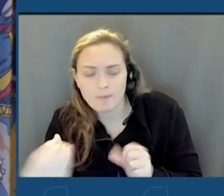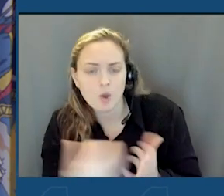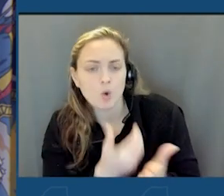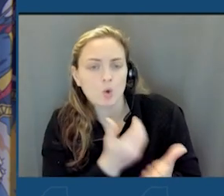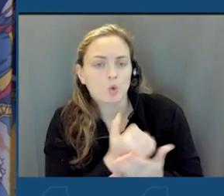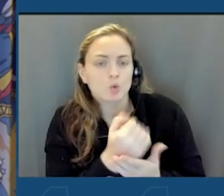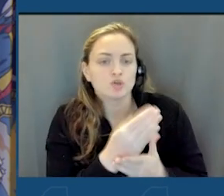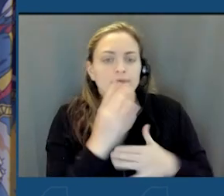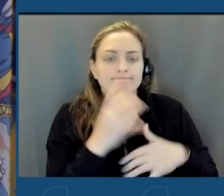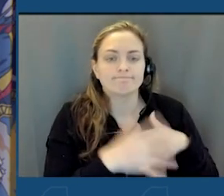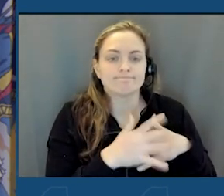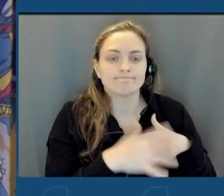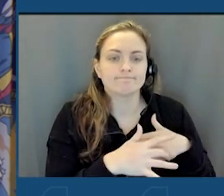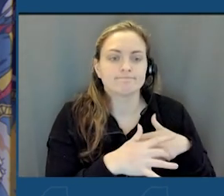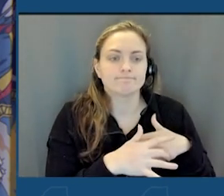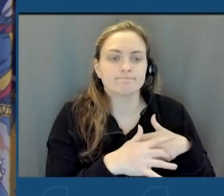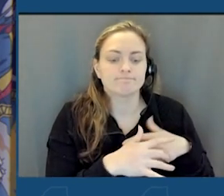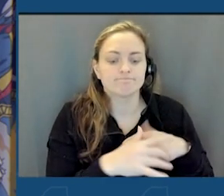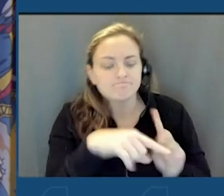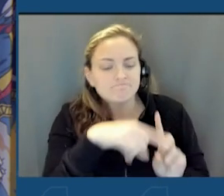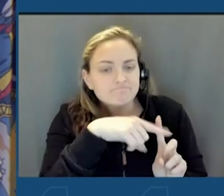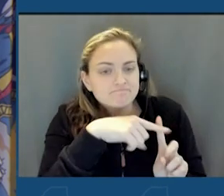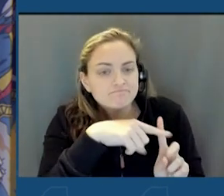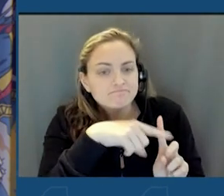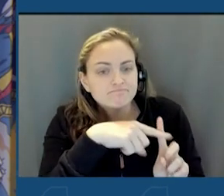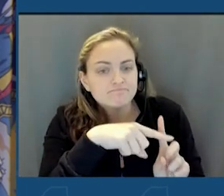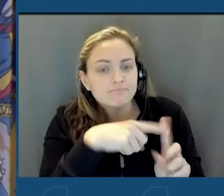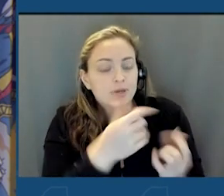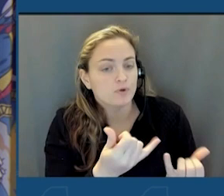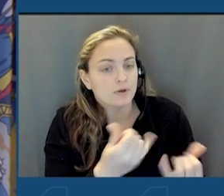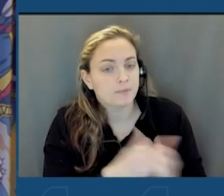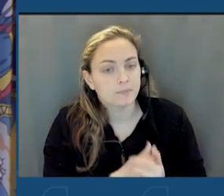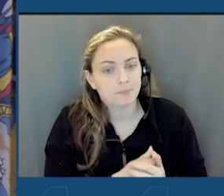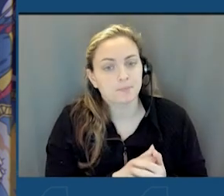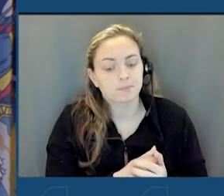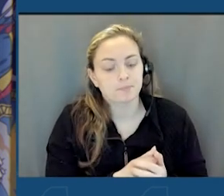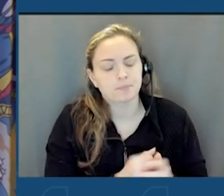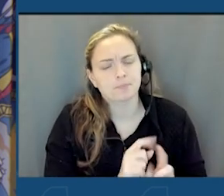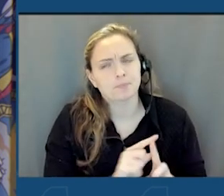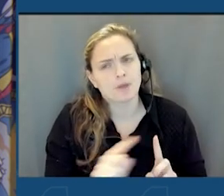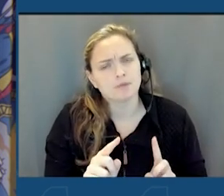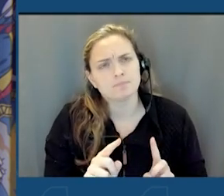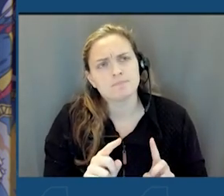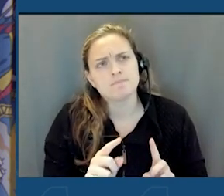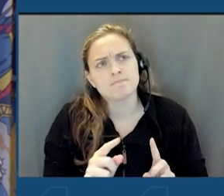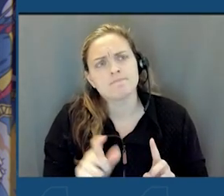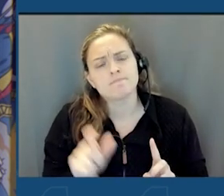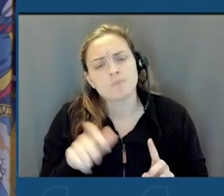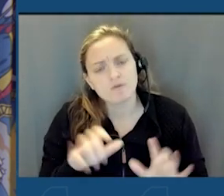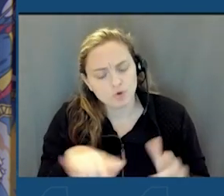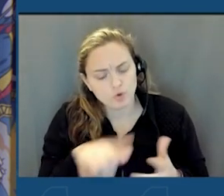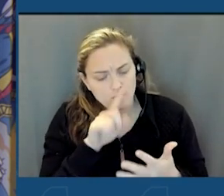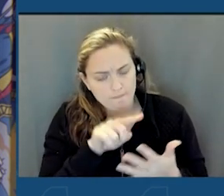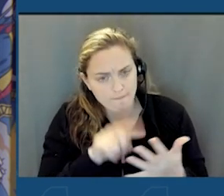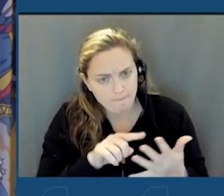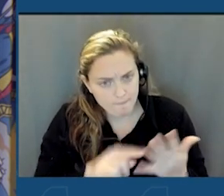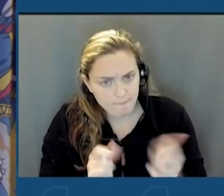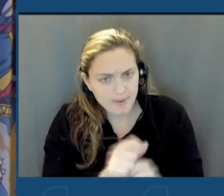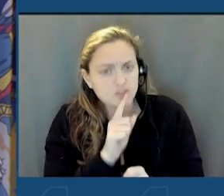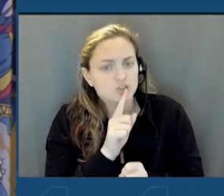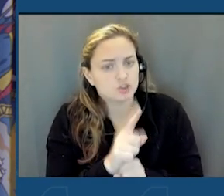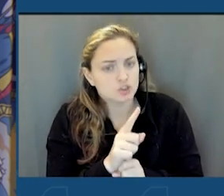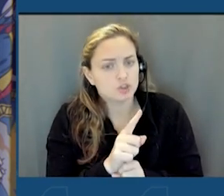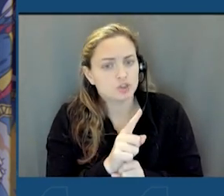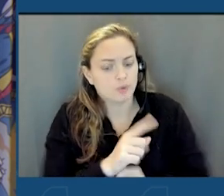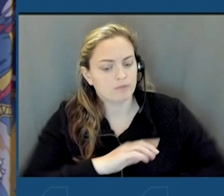coming and how positive that is right now. But we have to do certain things to make sure that we meet that